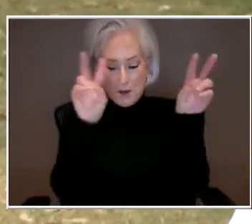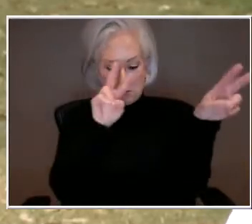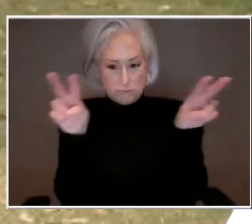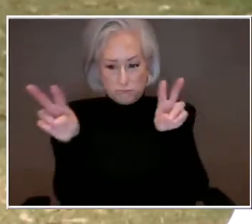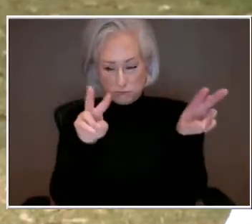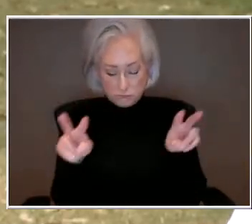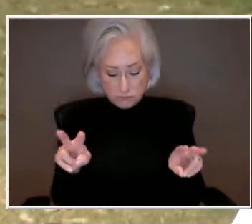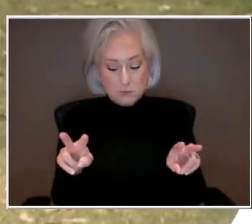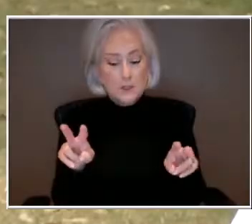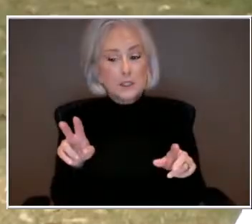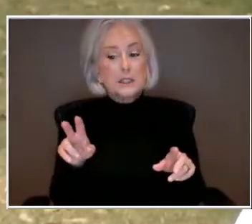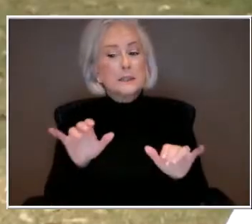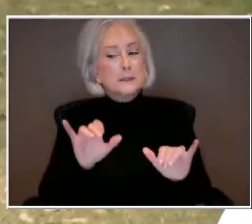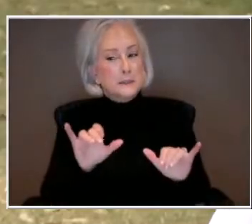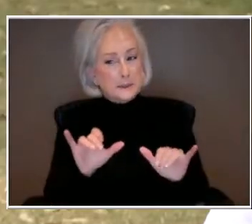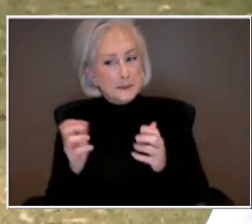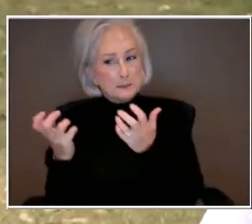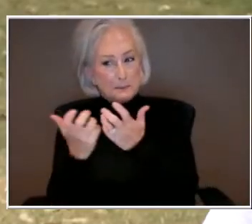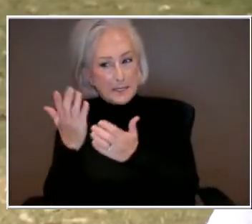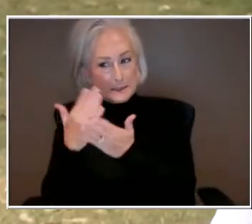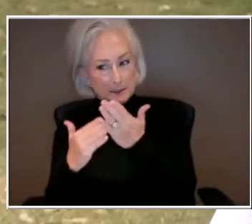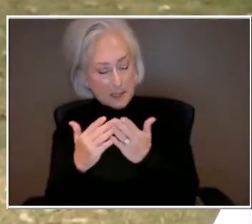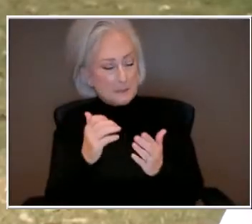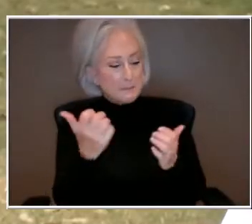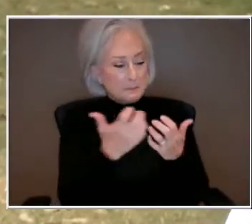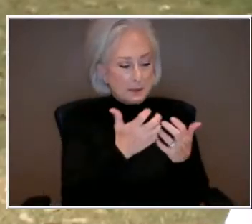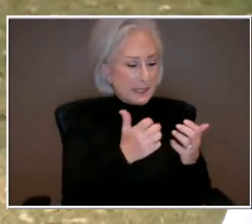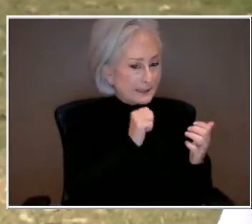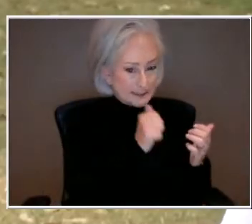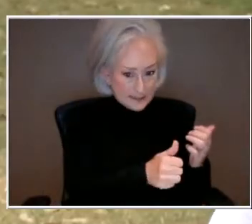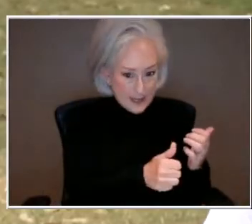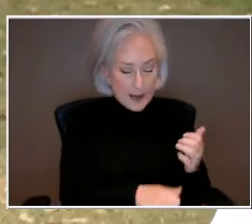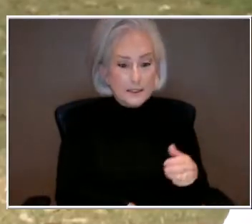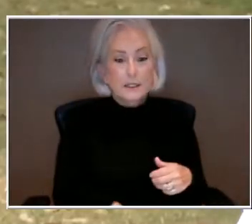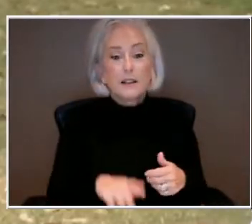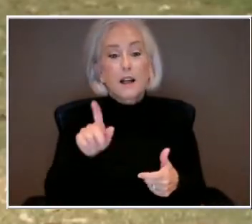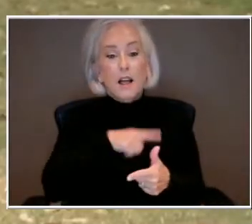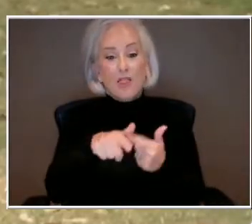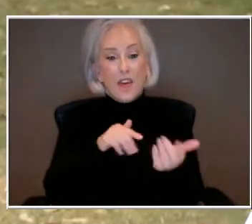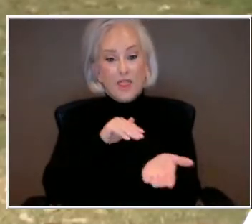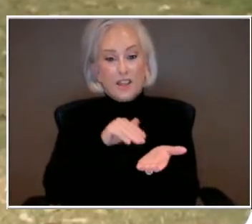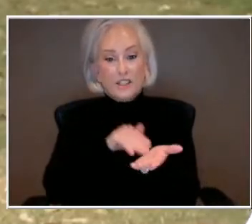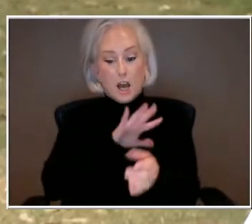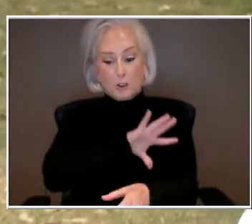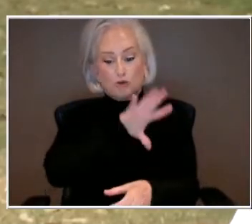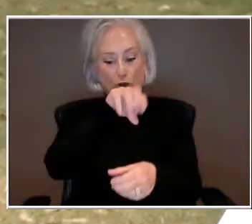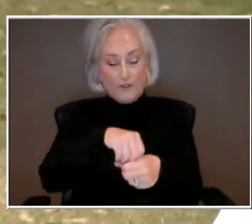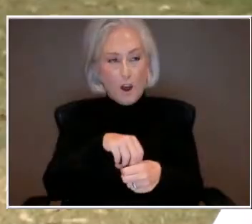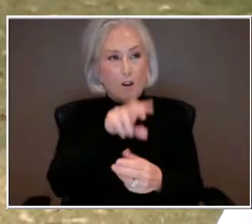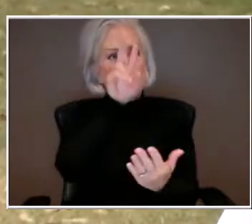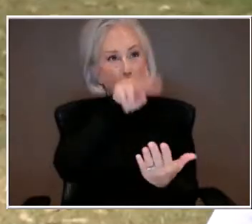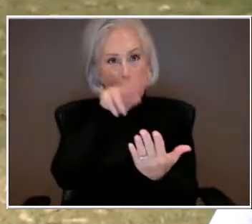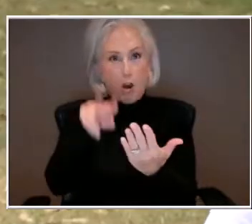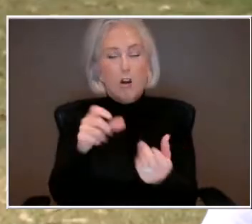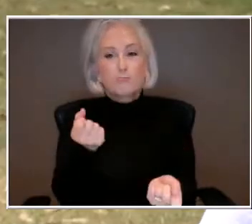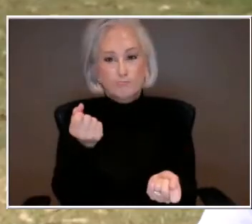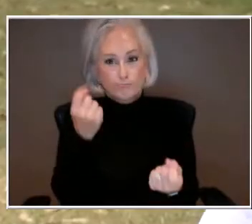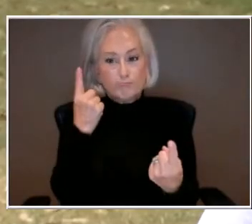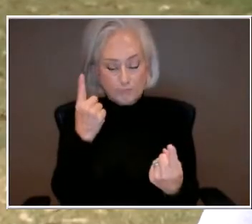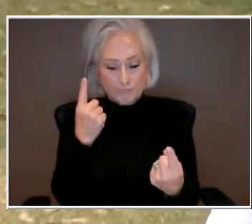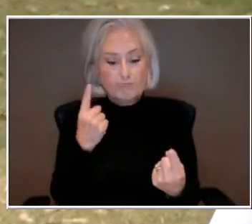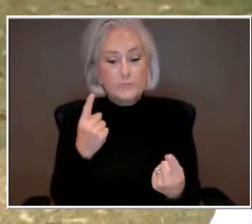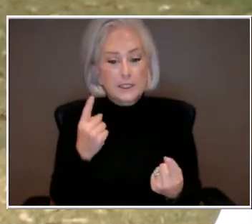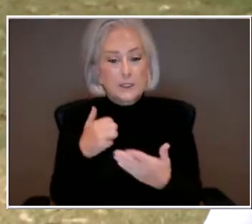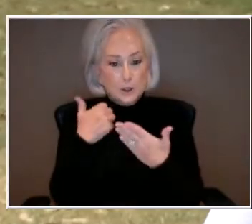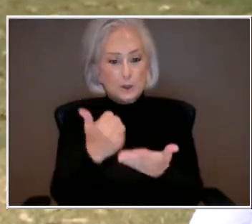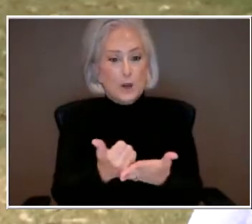involved and go, okay, yeah, this is the path we need to take, and that helped. And then if